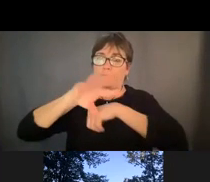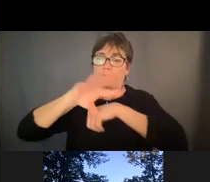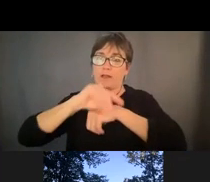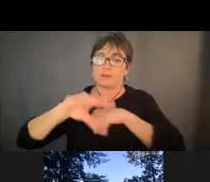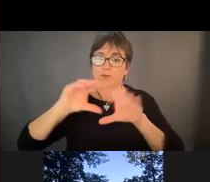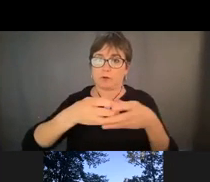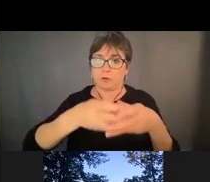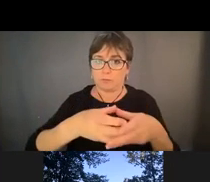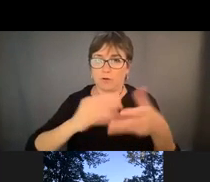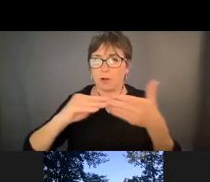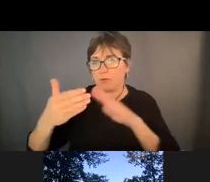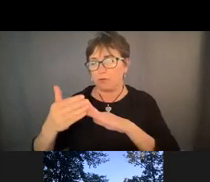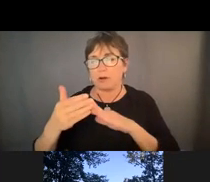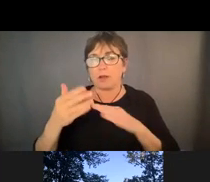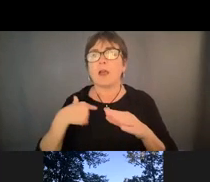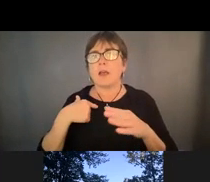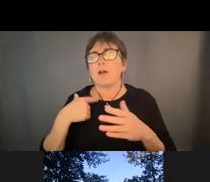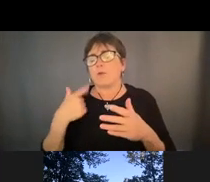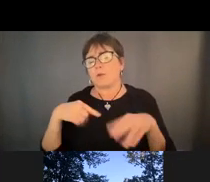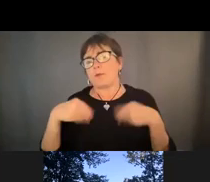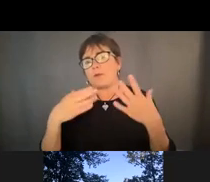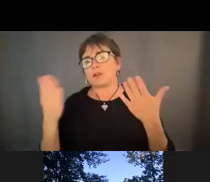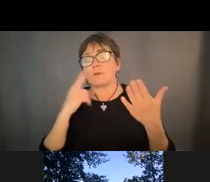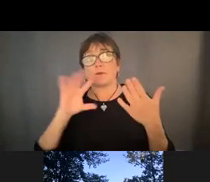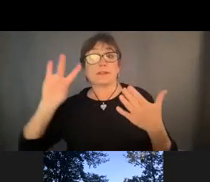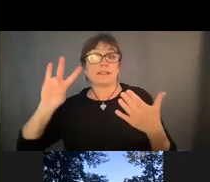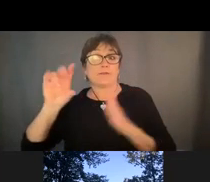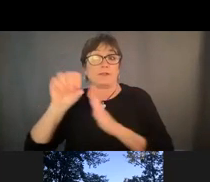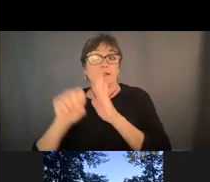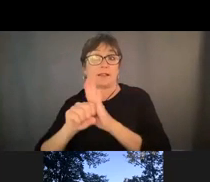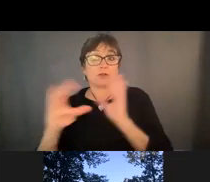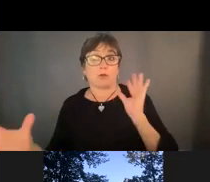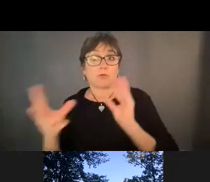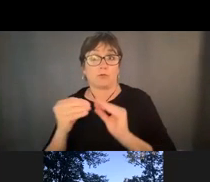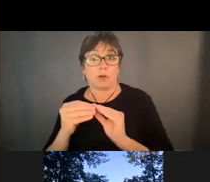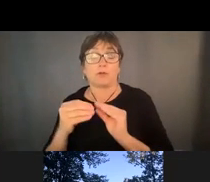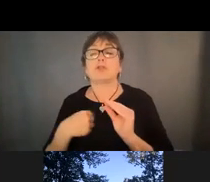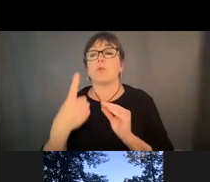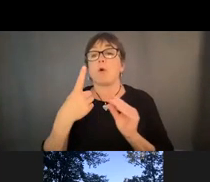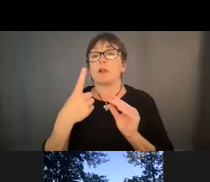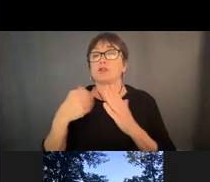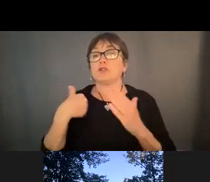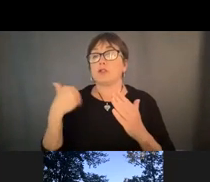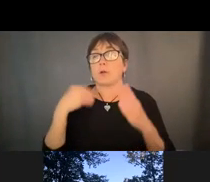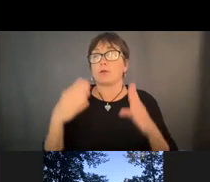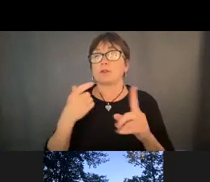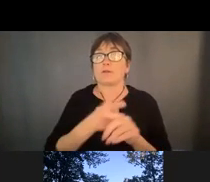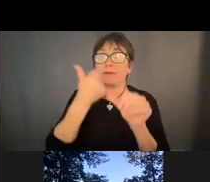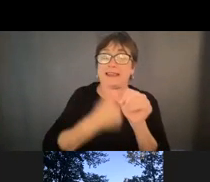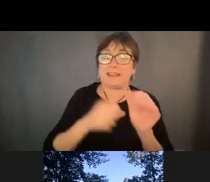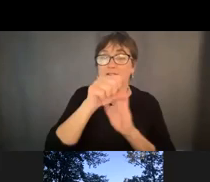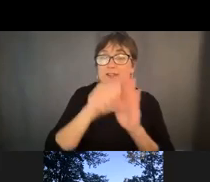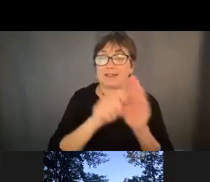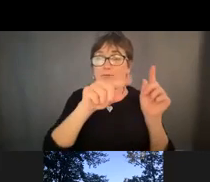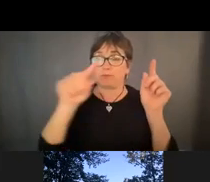that we serve. So we serve 7 states, one youth from each state to help us create these materials, to be youth speakers and to